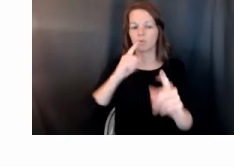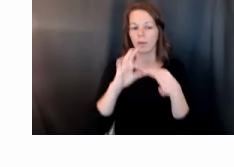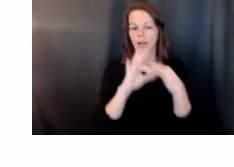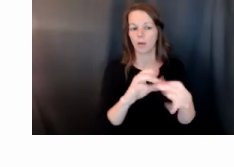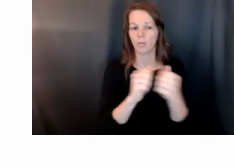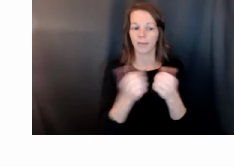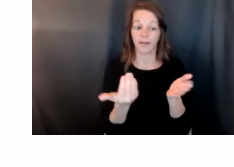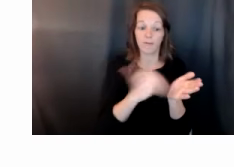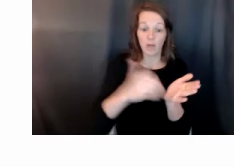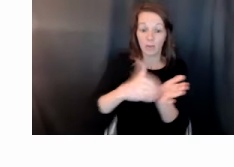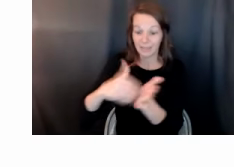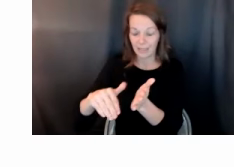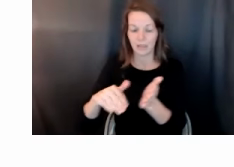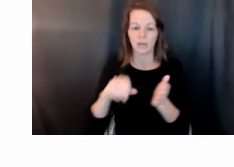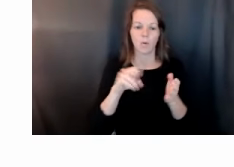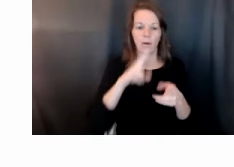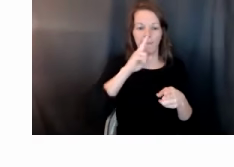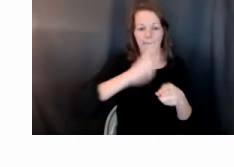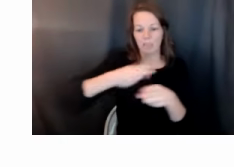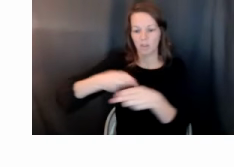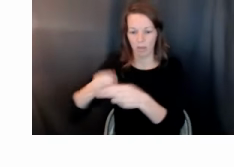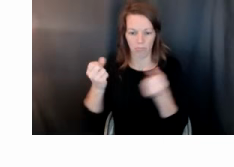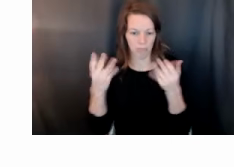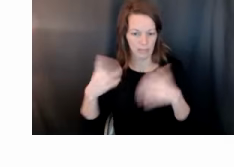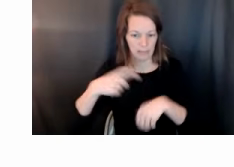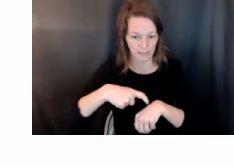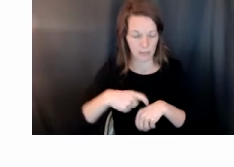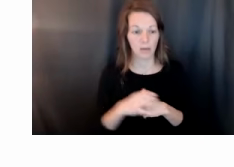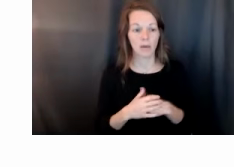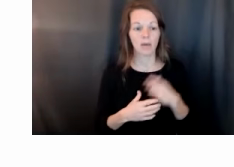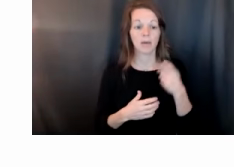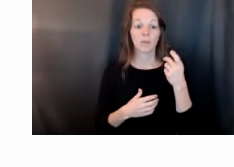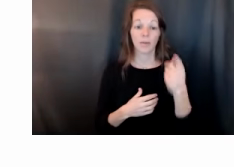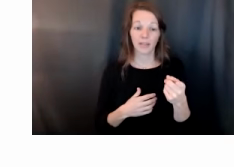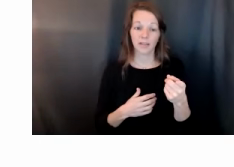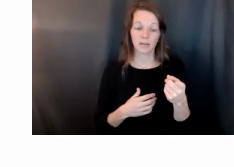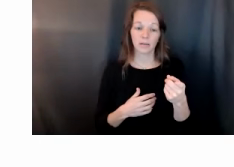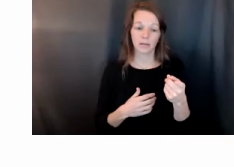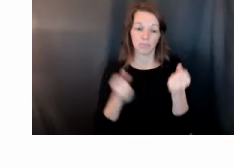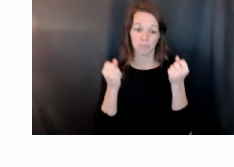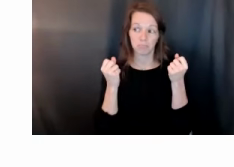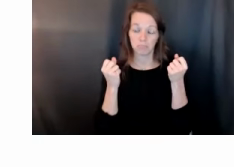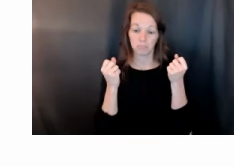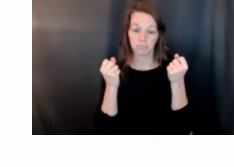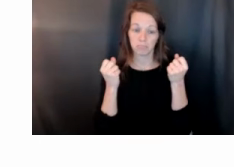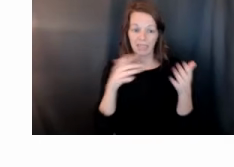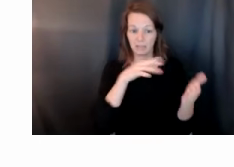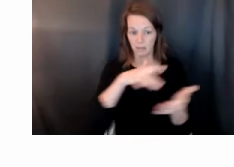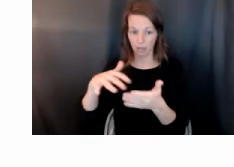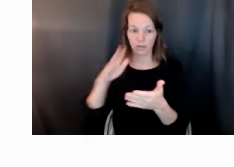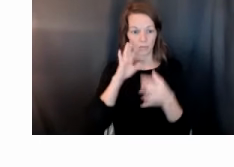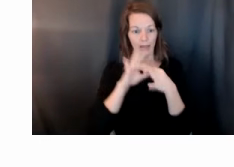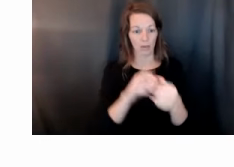to frequency as well as mention number. And so among this, a number of studies on